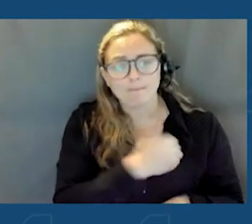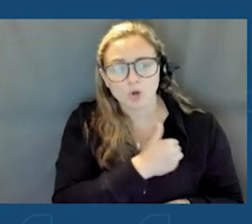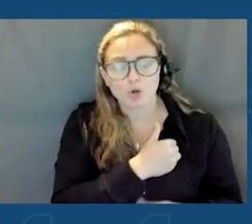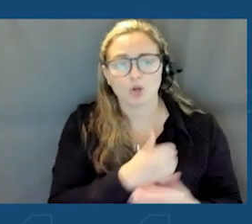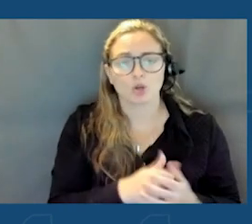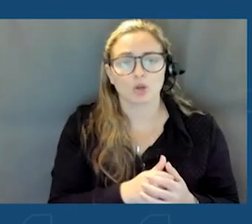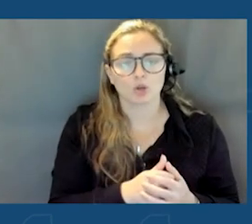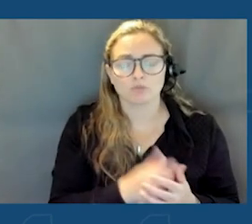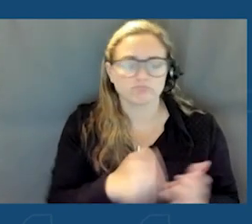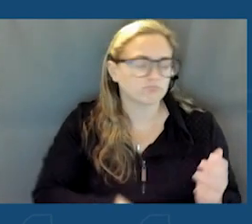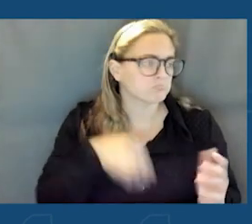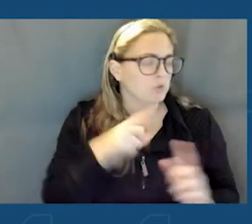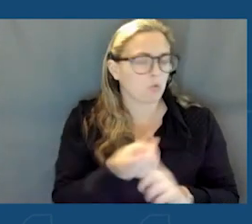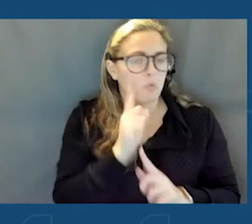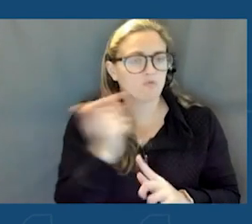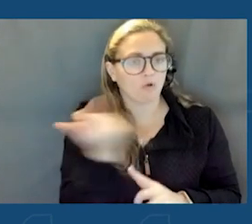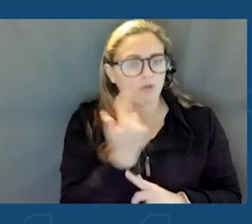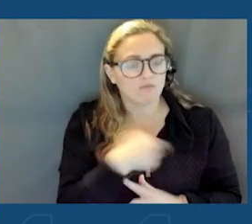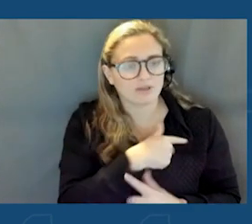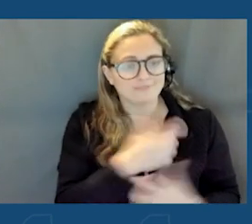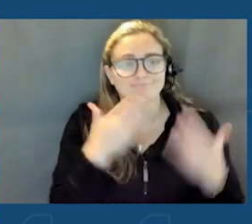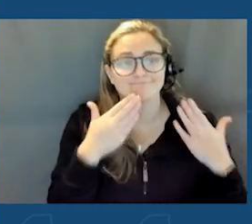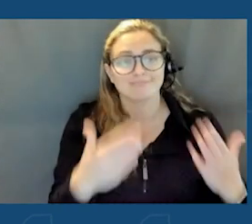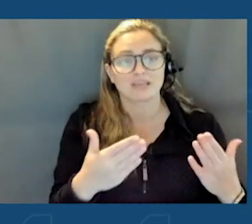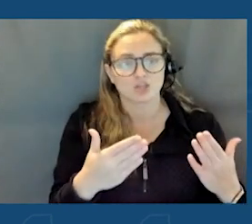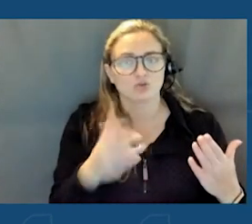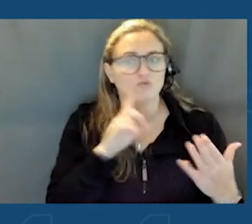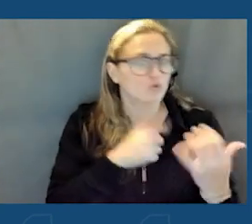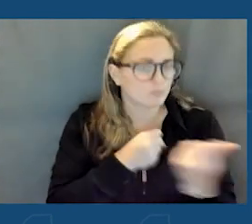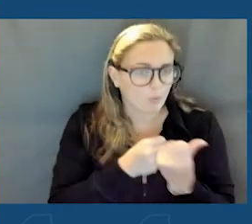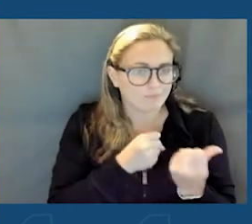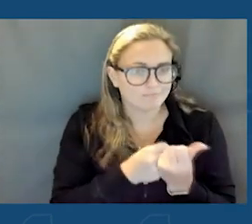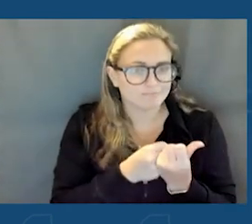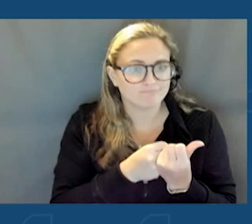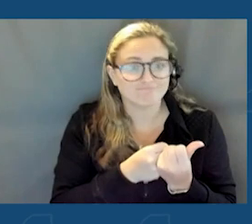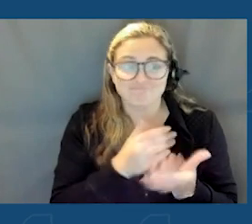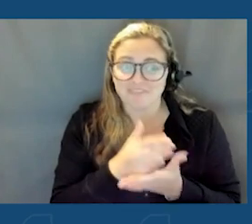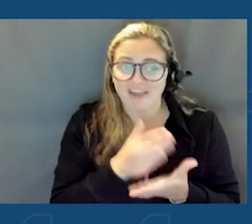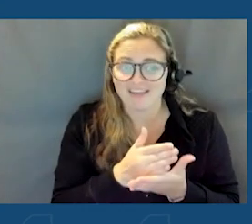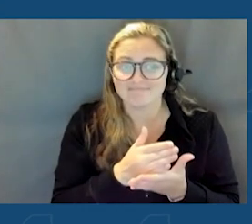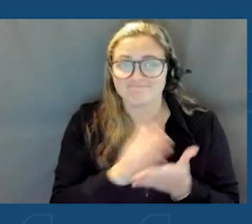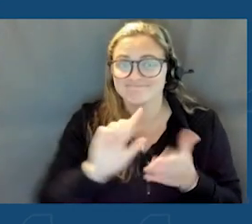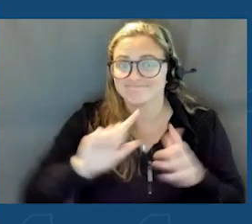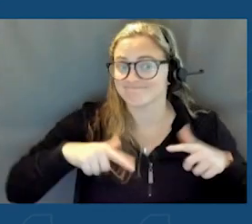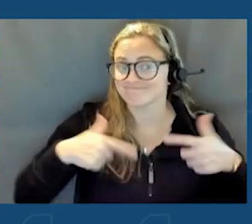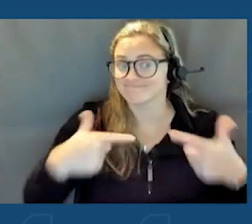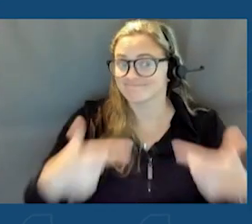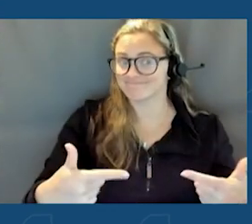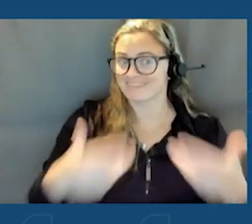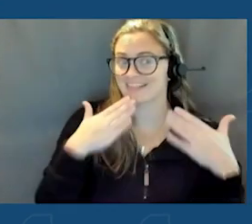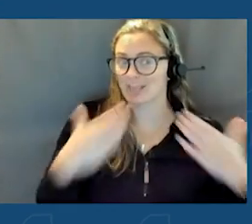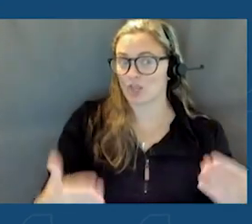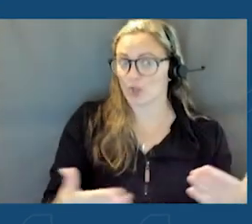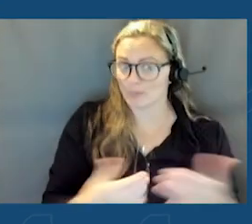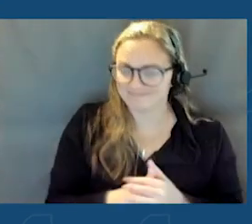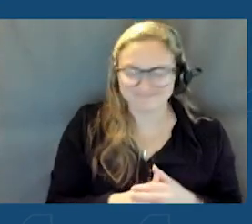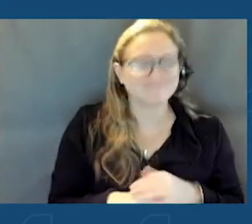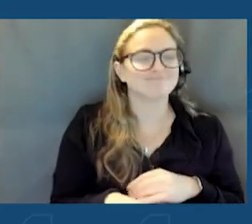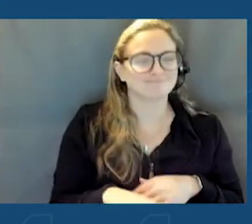This is a proud moment for all of us. Thank you for your support. All right, coming up next, thank you.